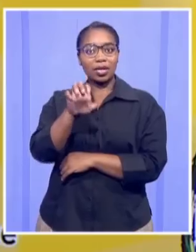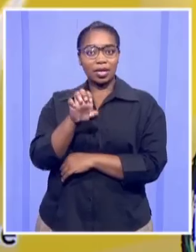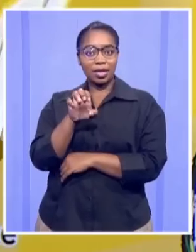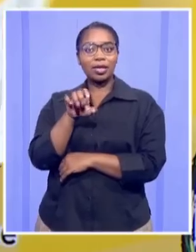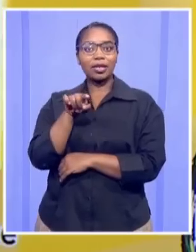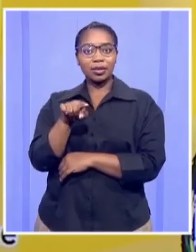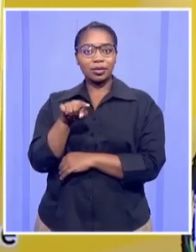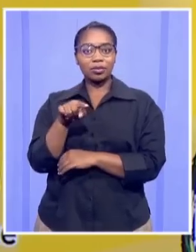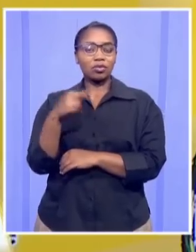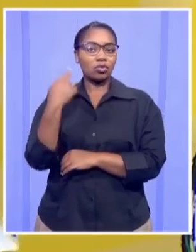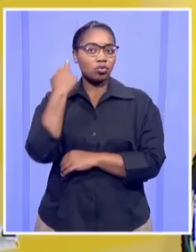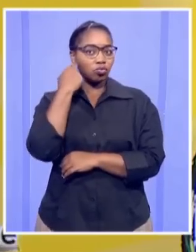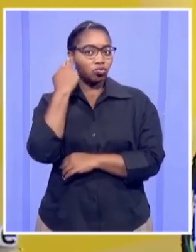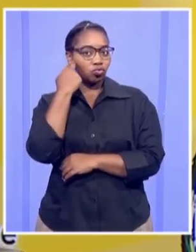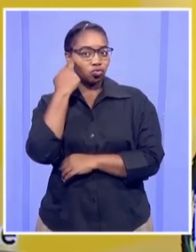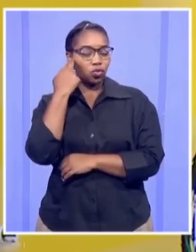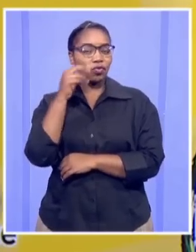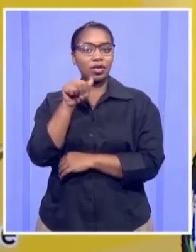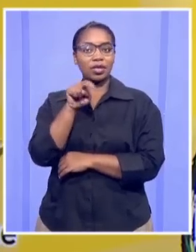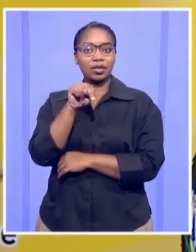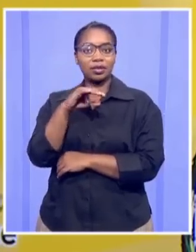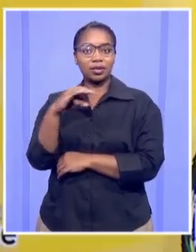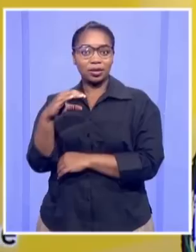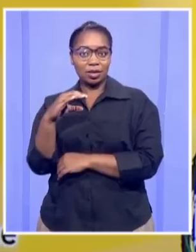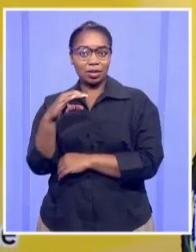So we have distributed a folder file.